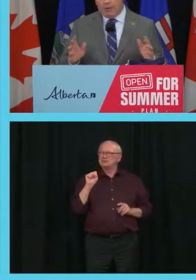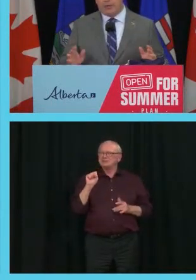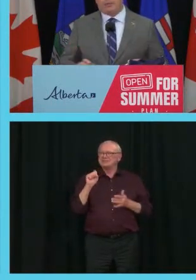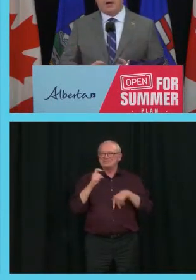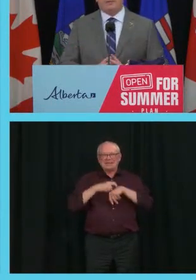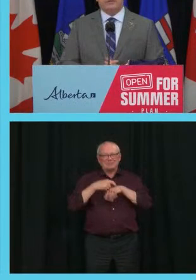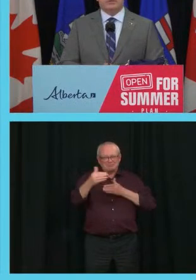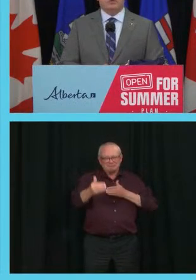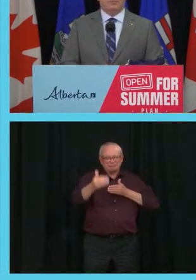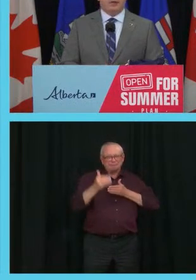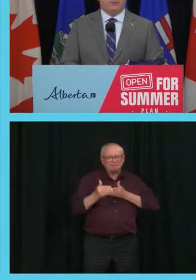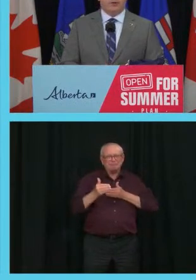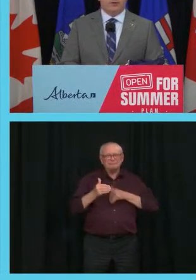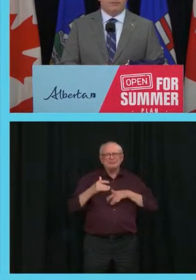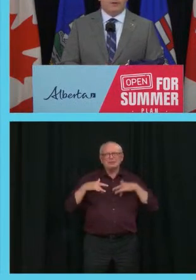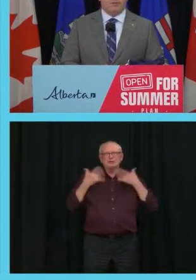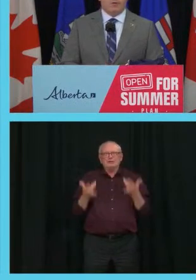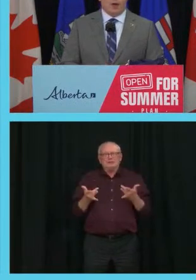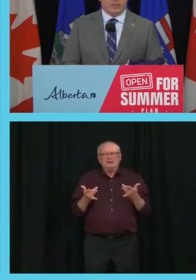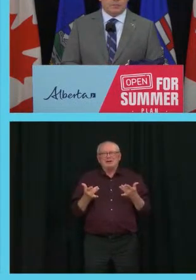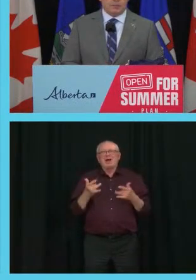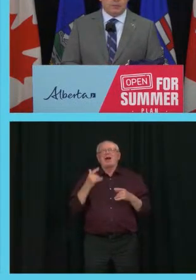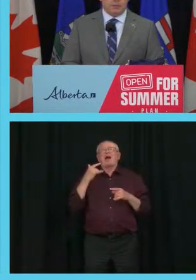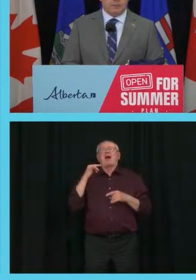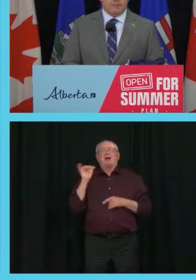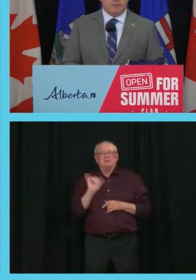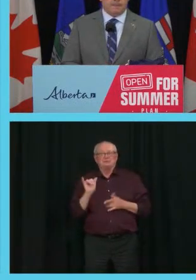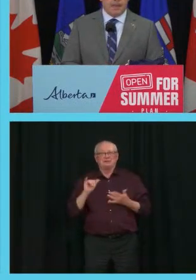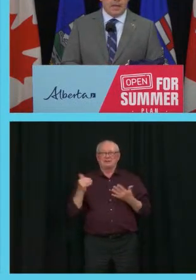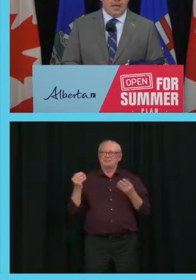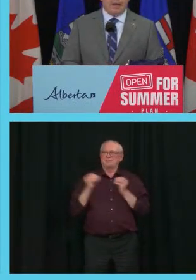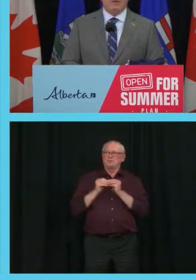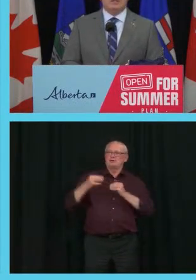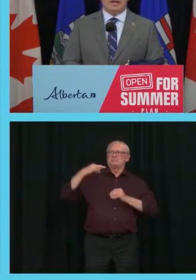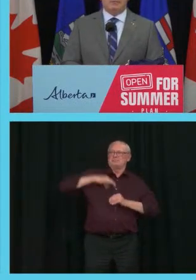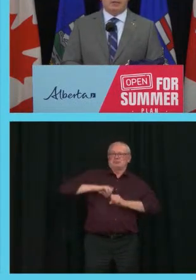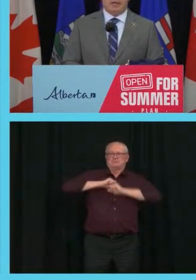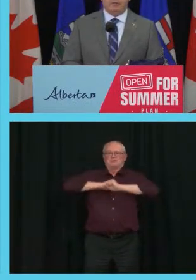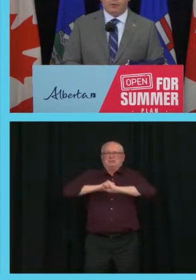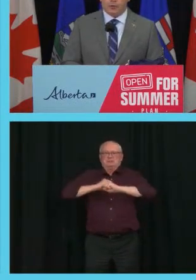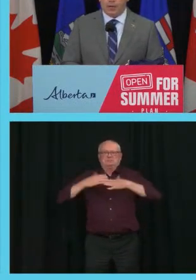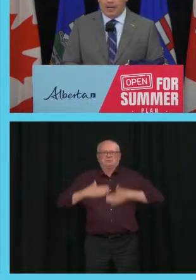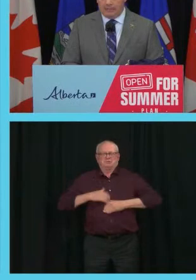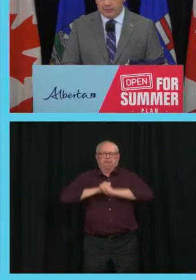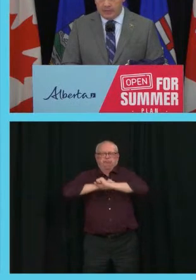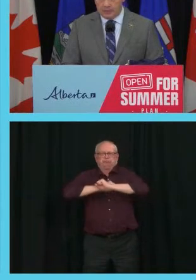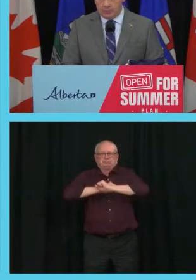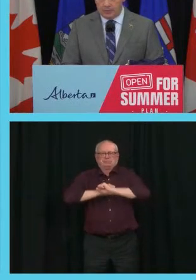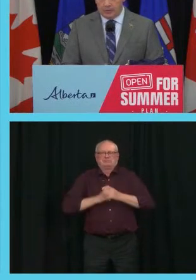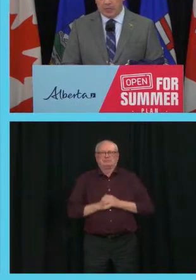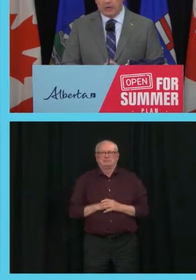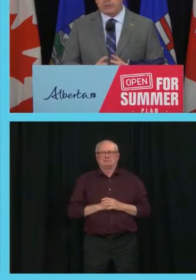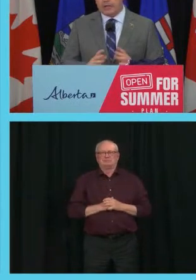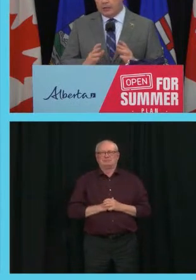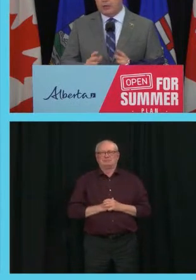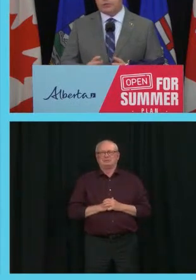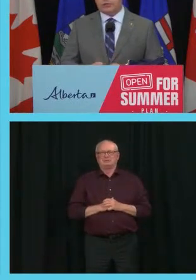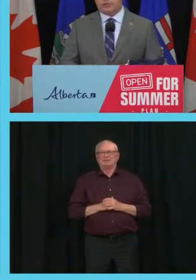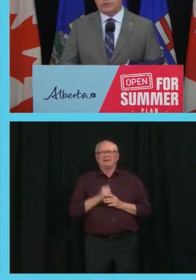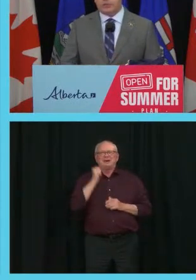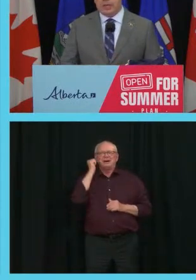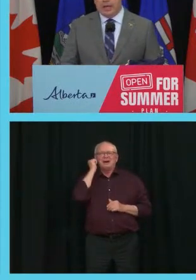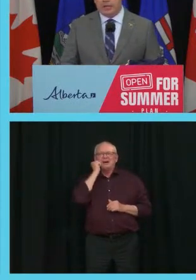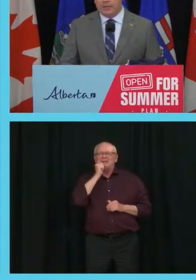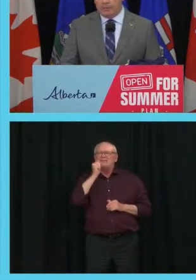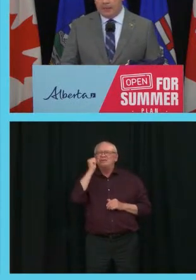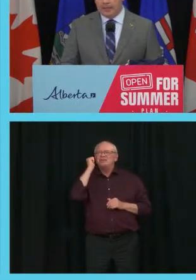for everyone in the province who will benefit from widespread immunity. Every day we can get further ahead of schedule is another day